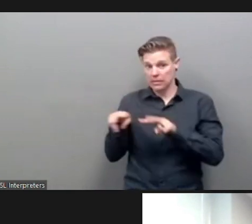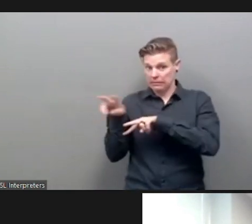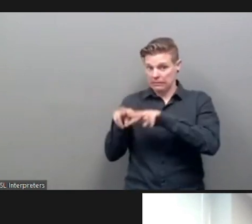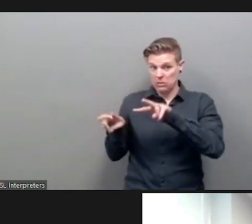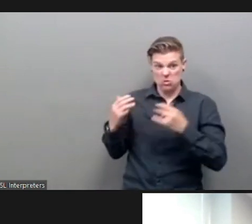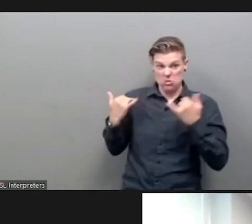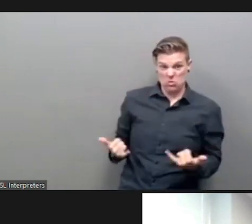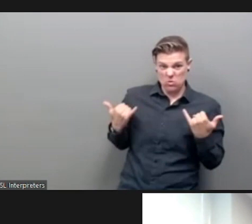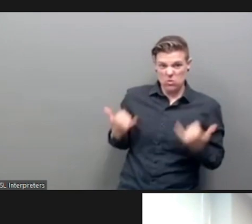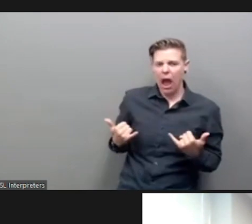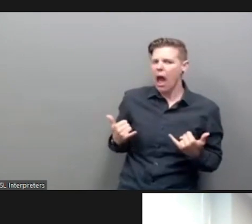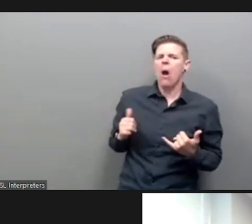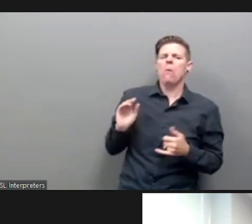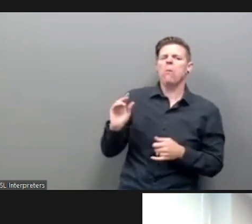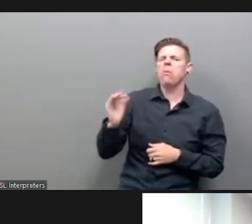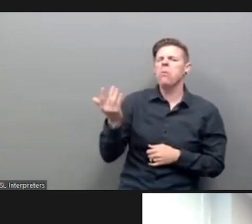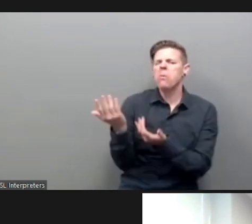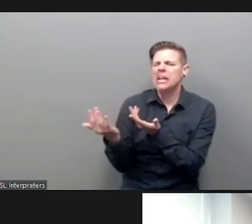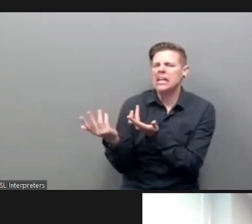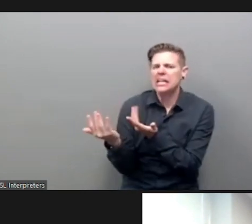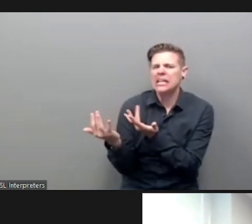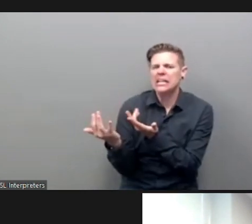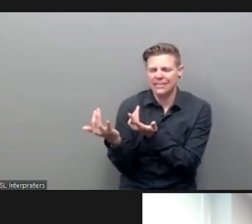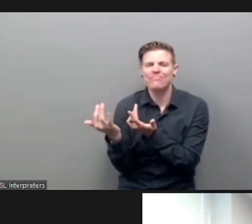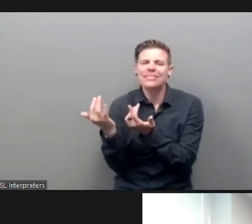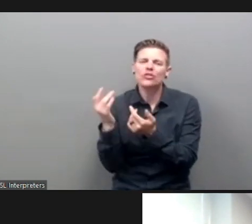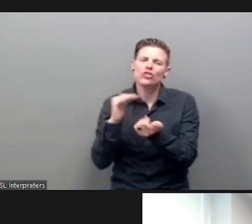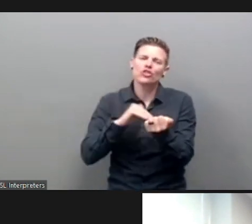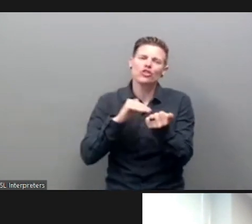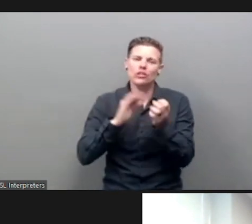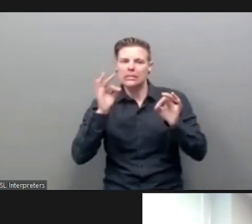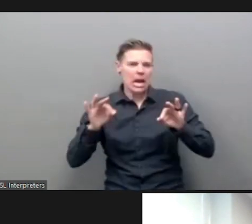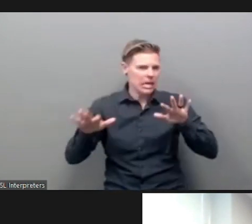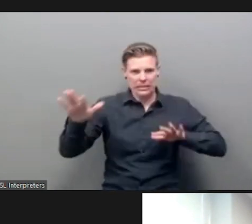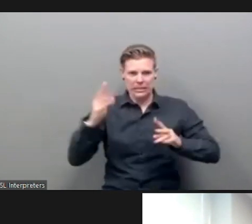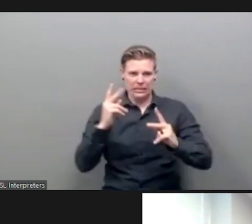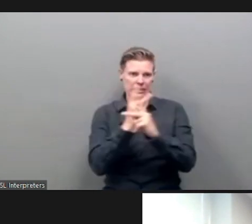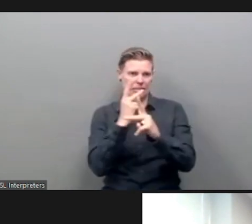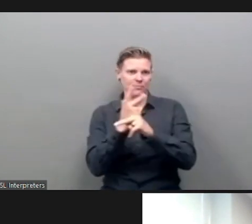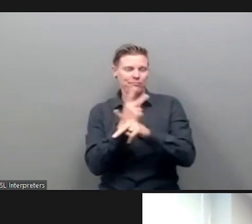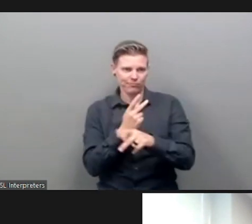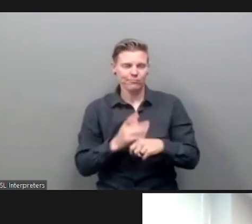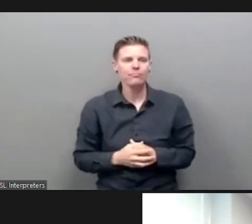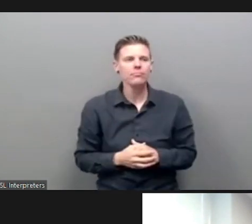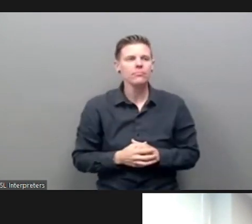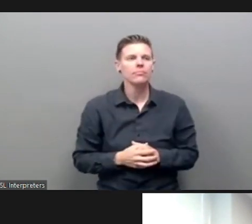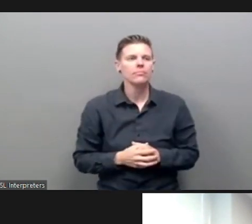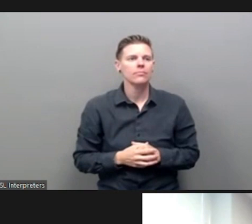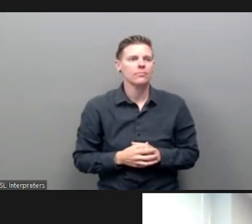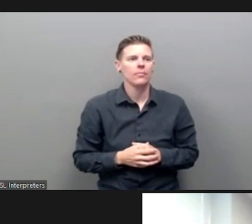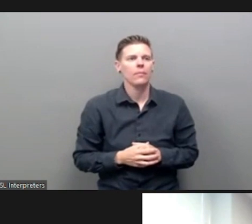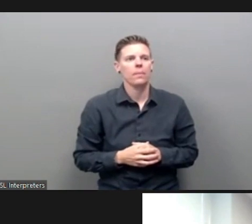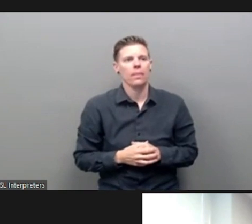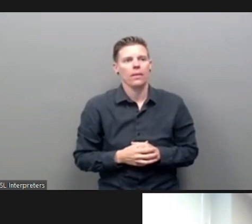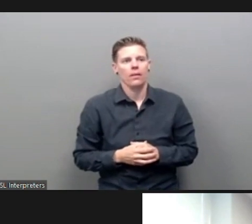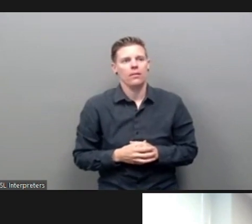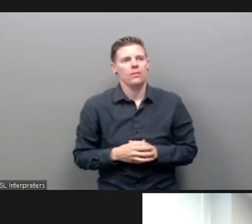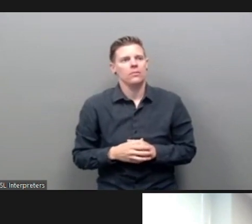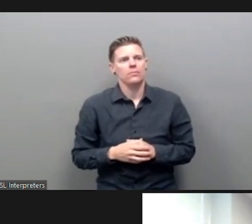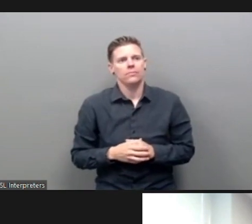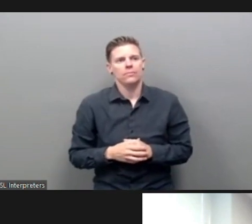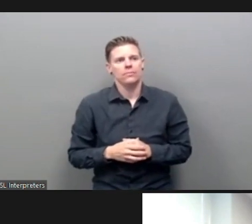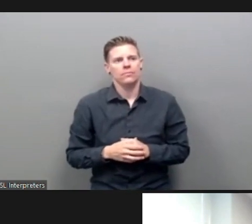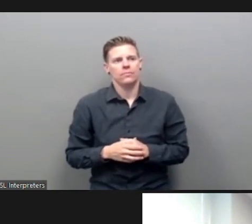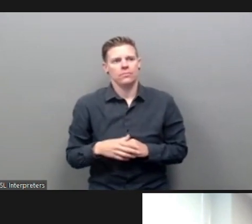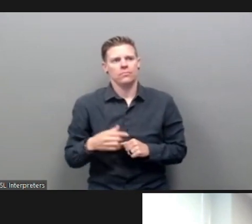perhaps less delays. We don't want people to feel like, in that near the end slide I had, what does this not mean? It doesn't mean you